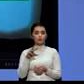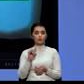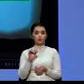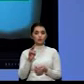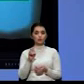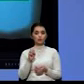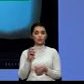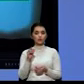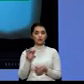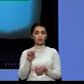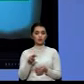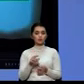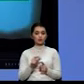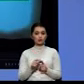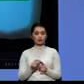Munajjim so'zichi?